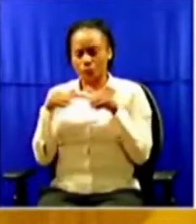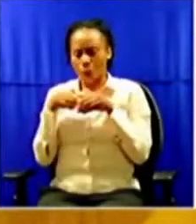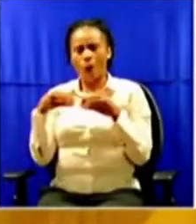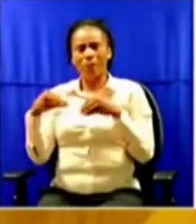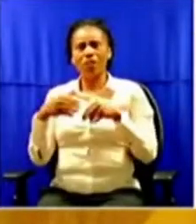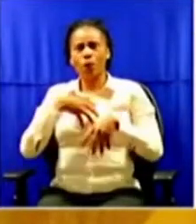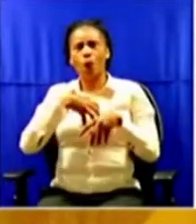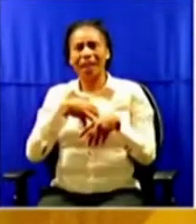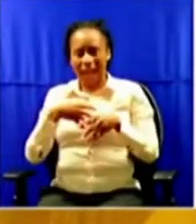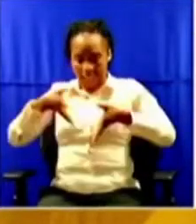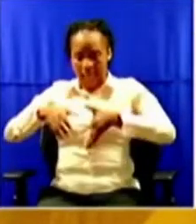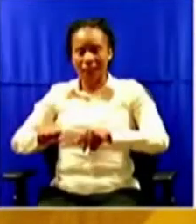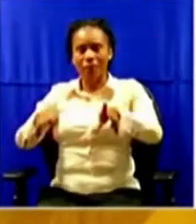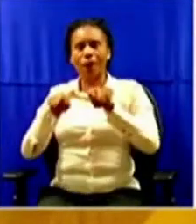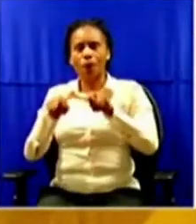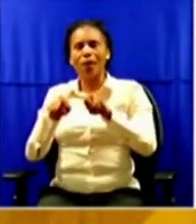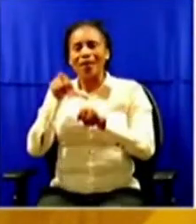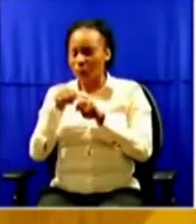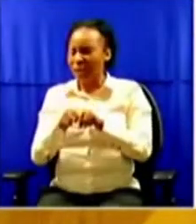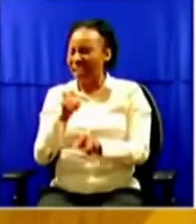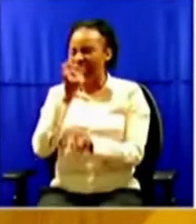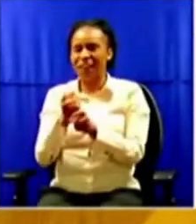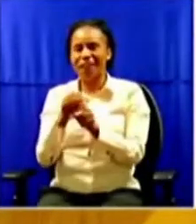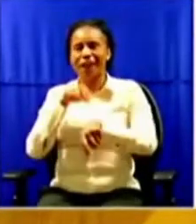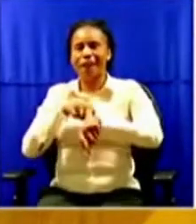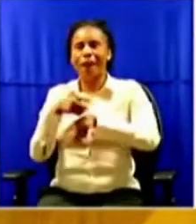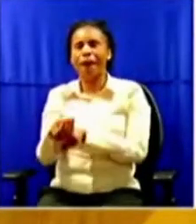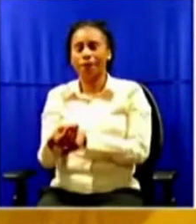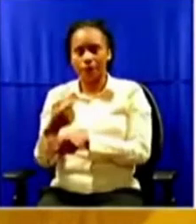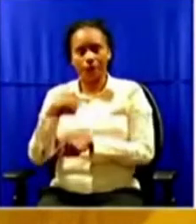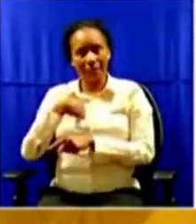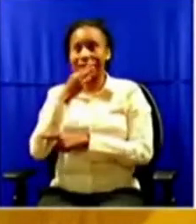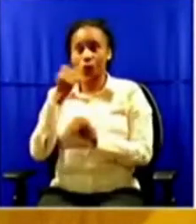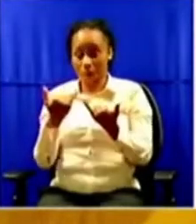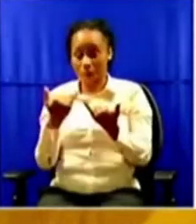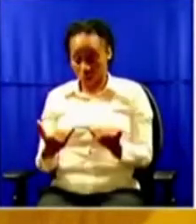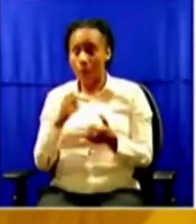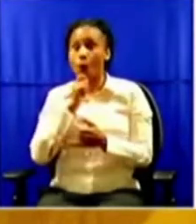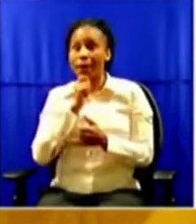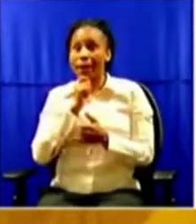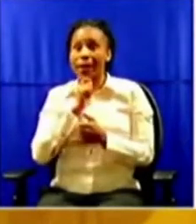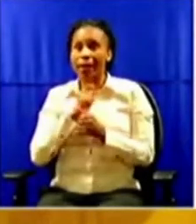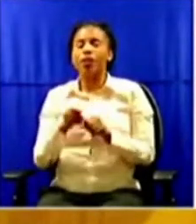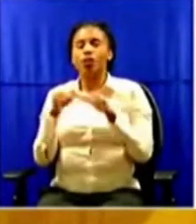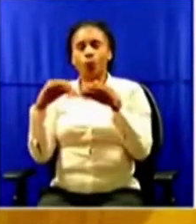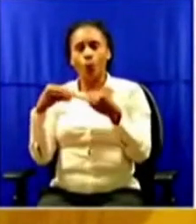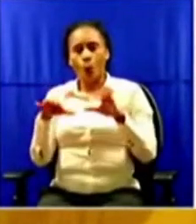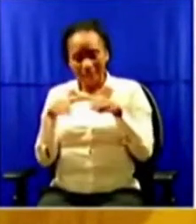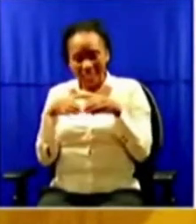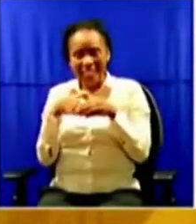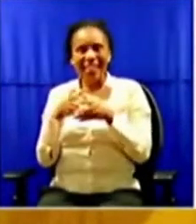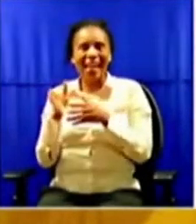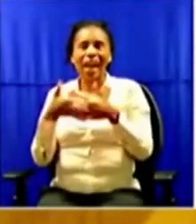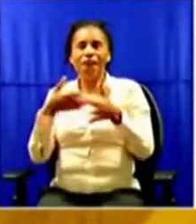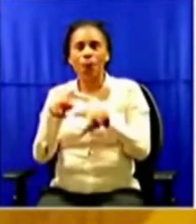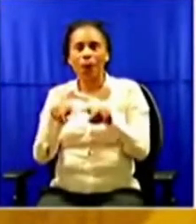unbelievably difficult time. And I want to say to them today, and small business owners everywhere, you've used every cent of your savings